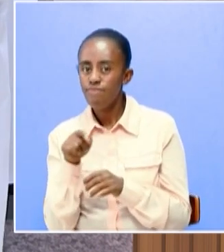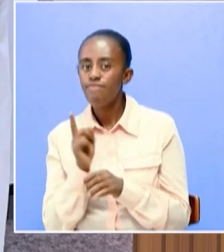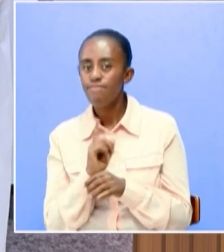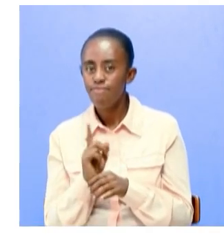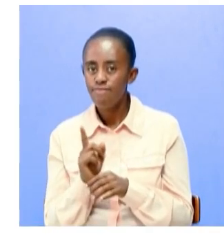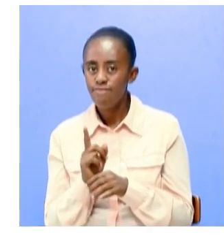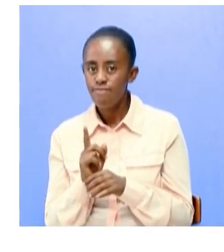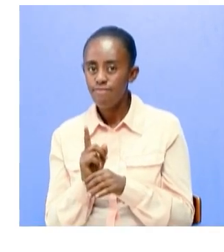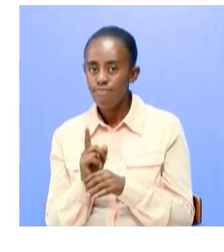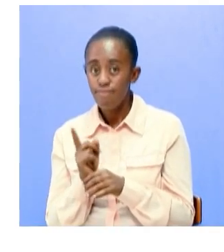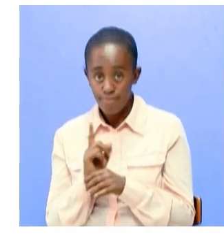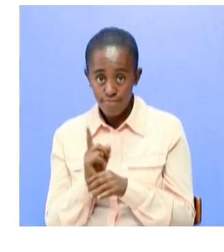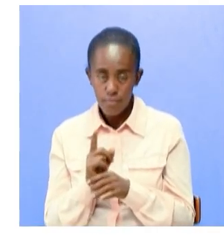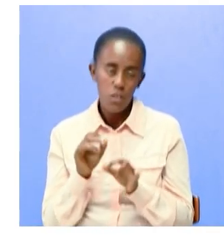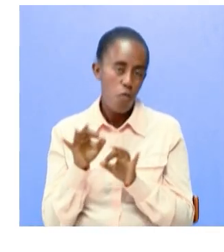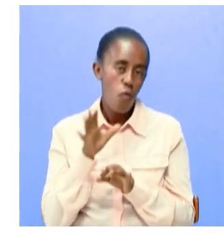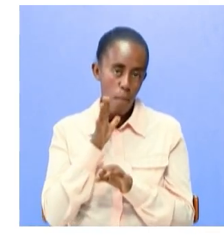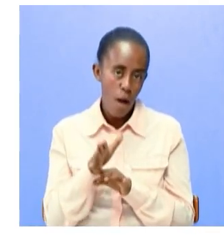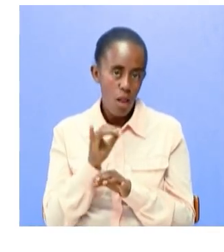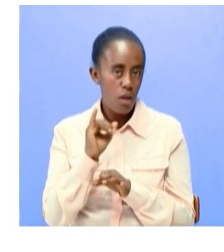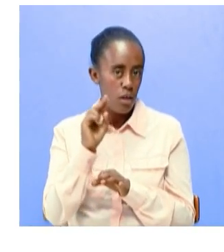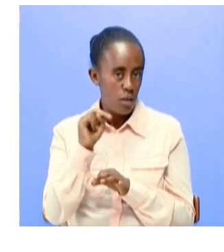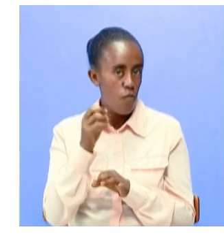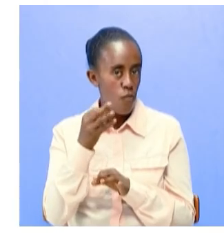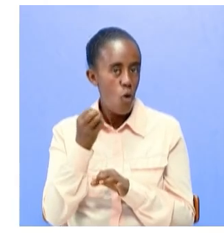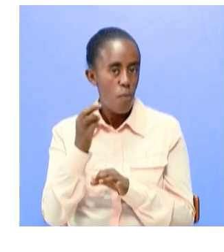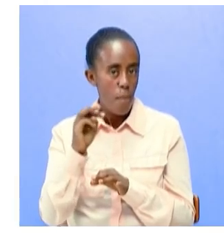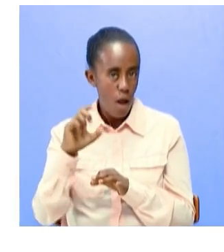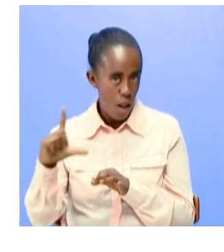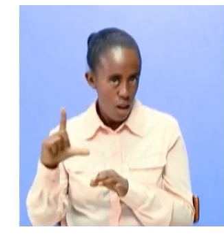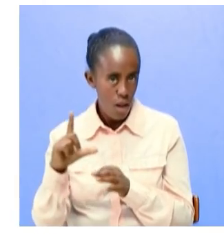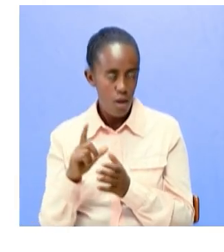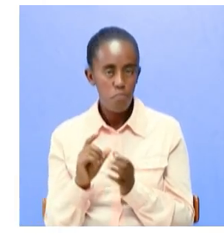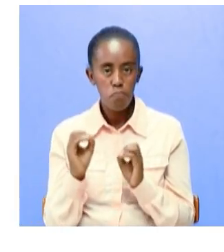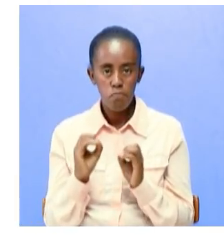what? Informal ways of asking.